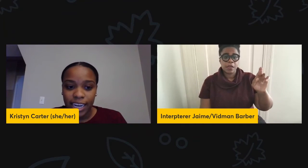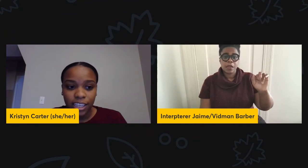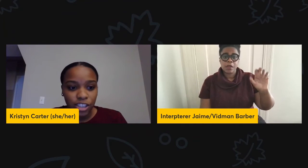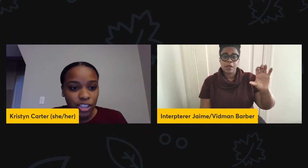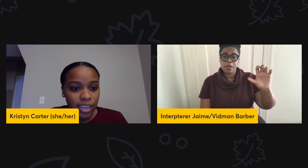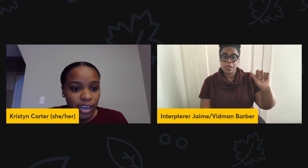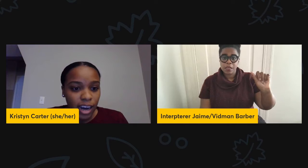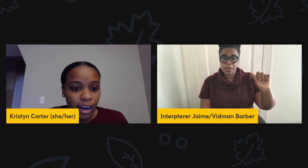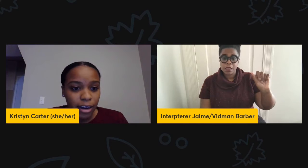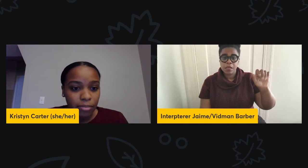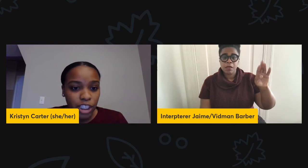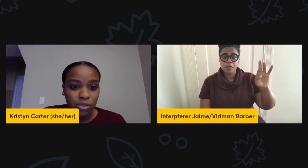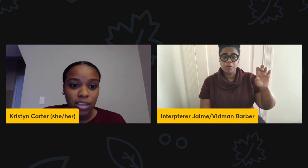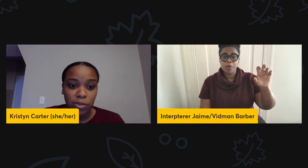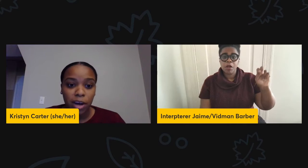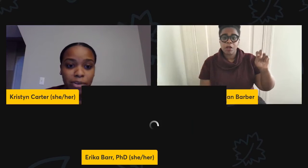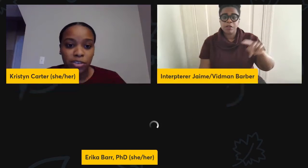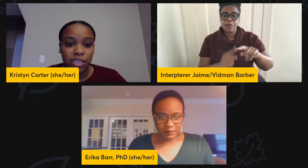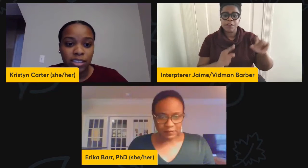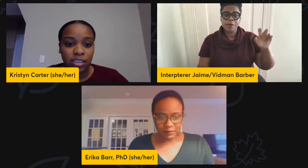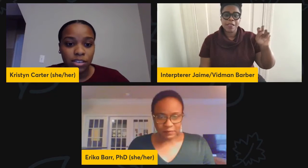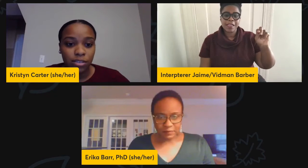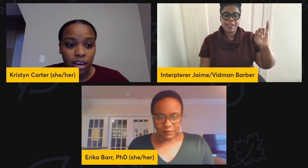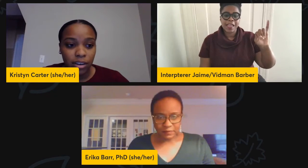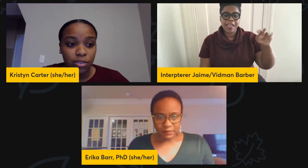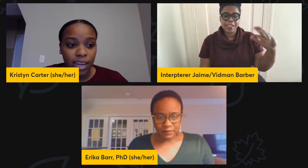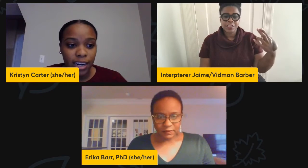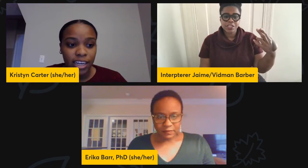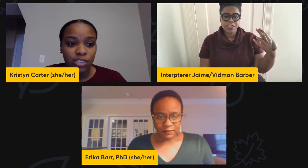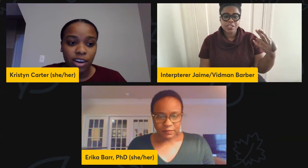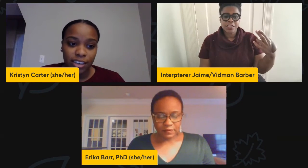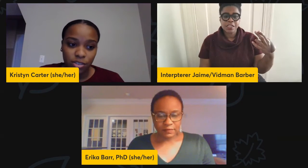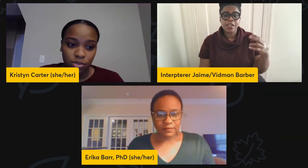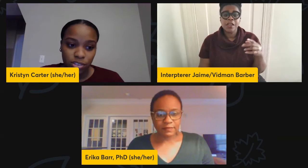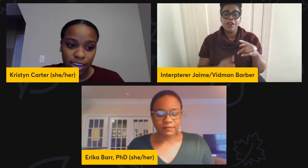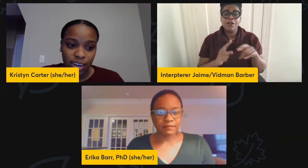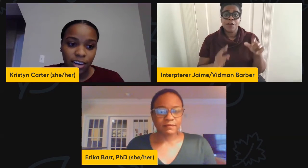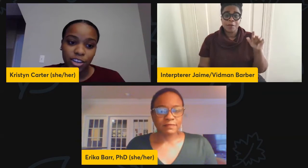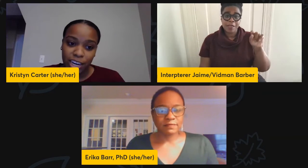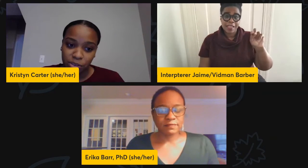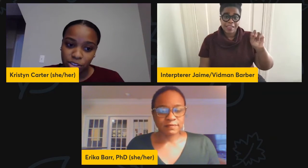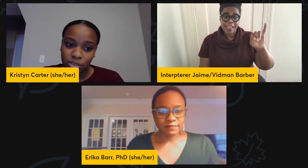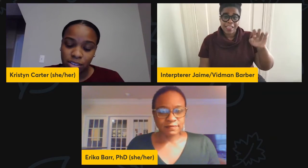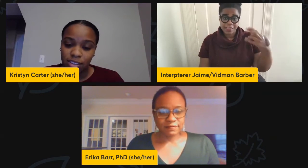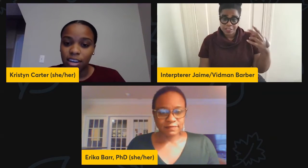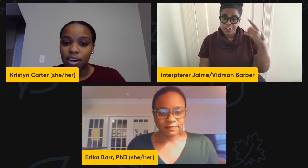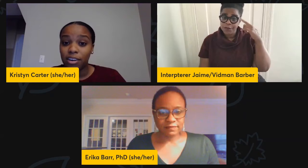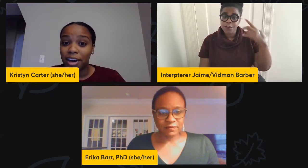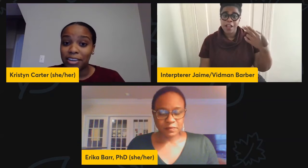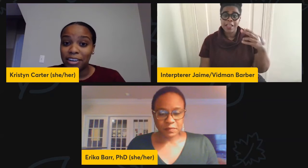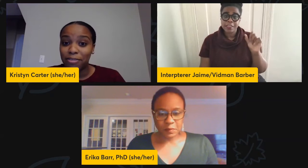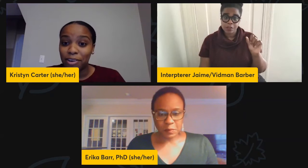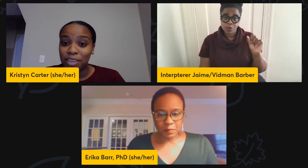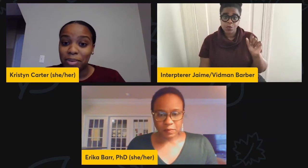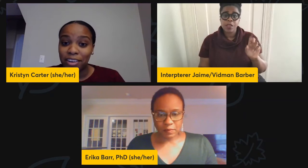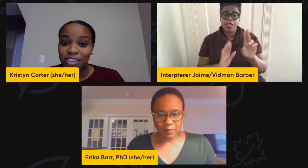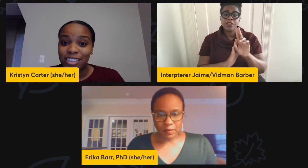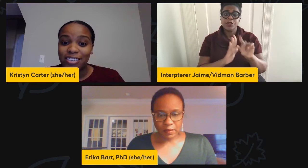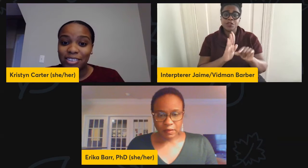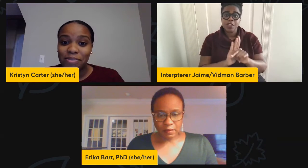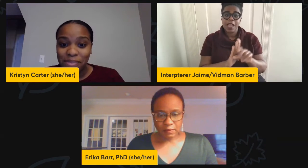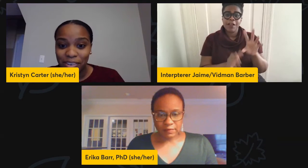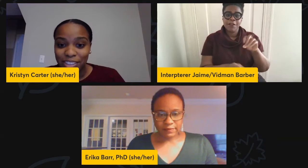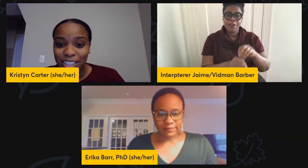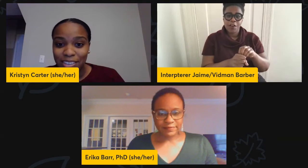the NIH. She will tell us about opportunities through the NIH for high schools and undergraduate students on how to get involved in